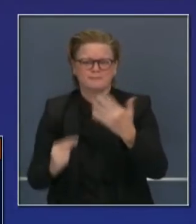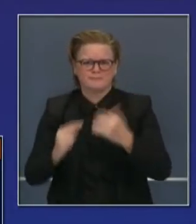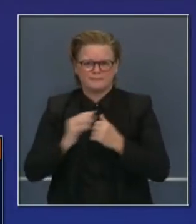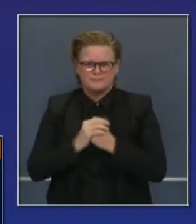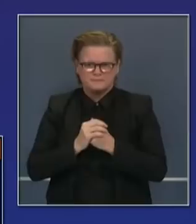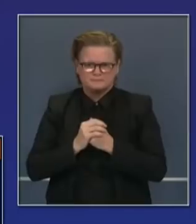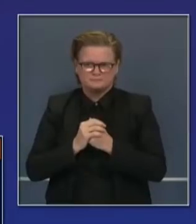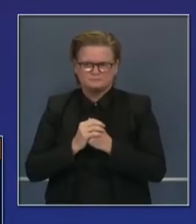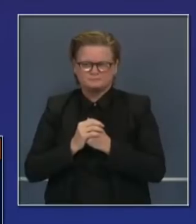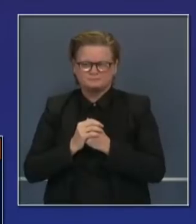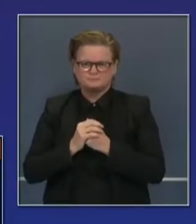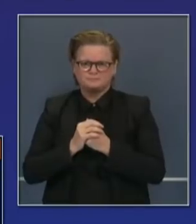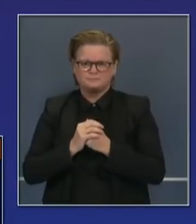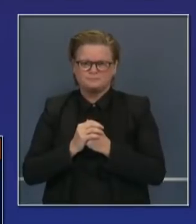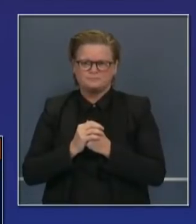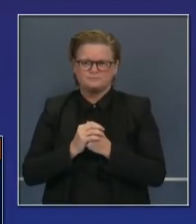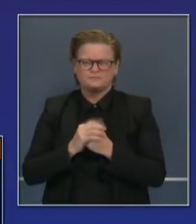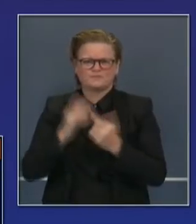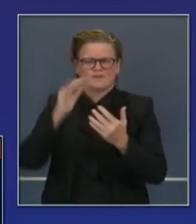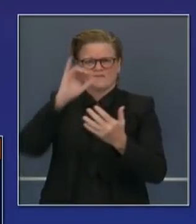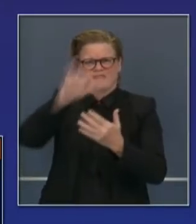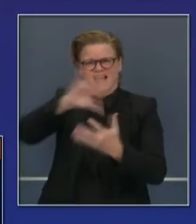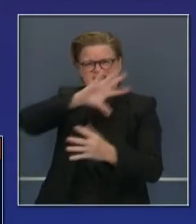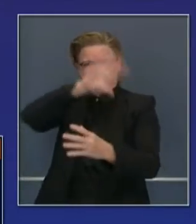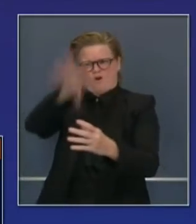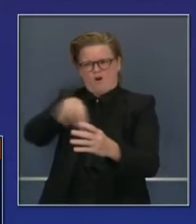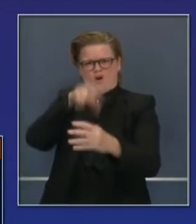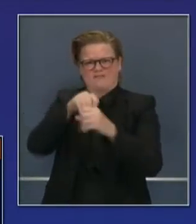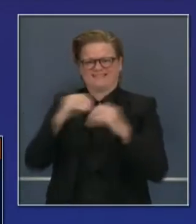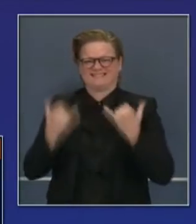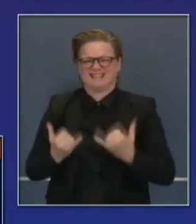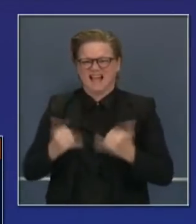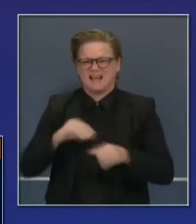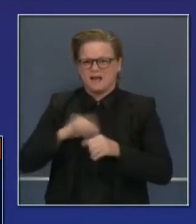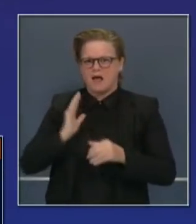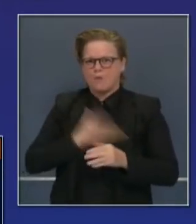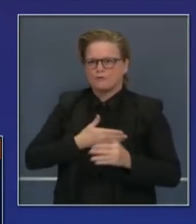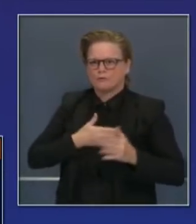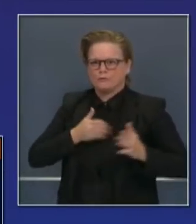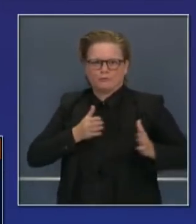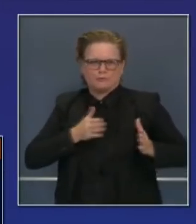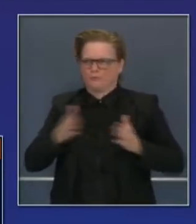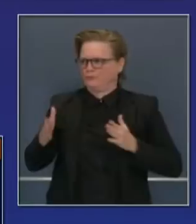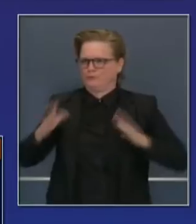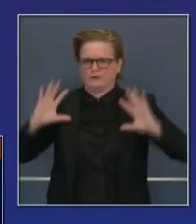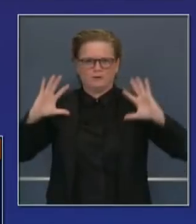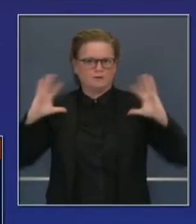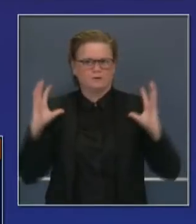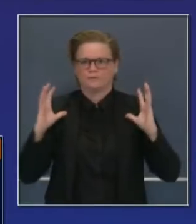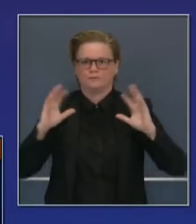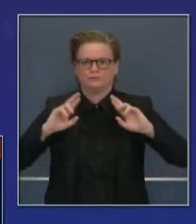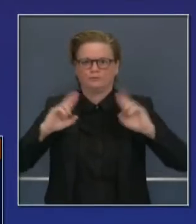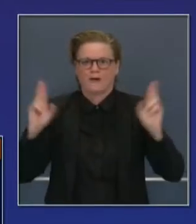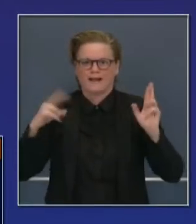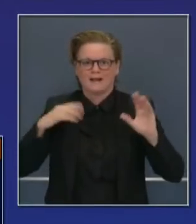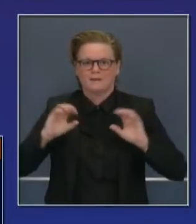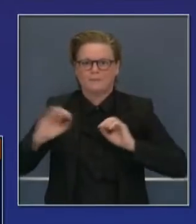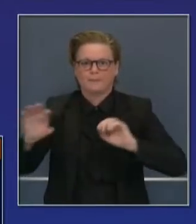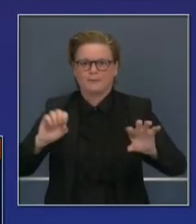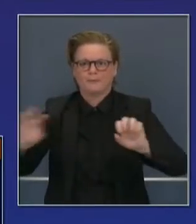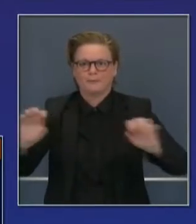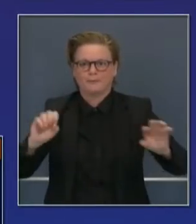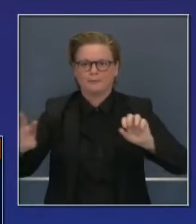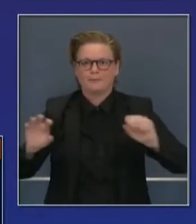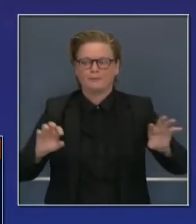shields, and the like, all part of our current cache and inventory. And speaking of inventory, I wanted to